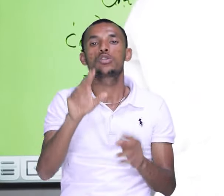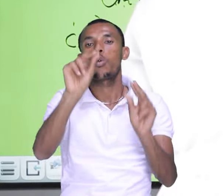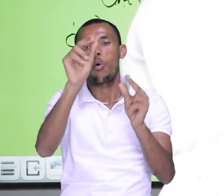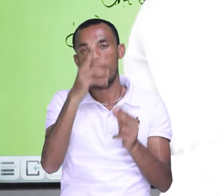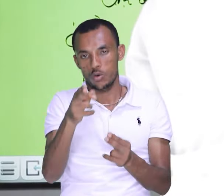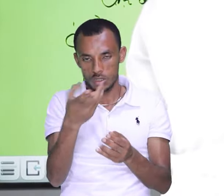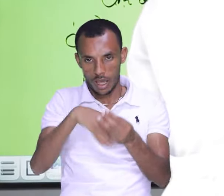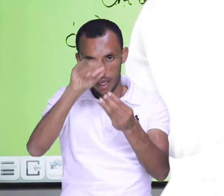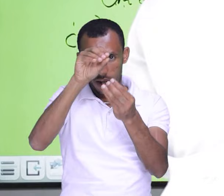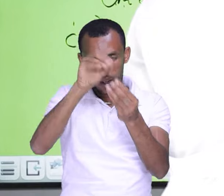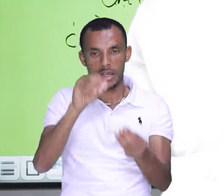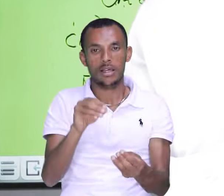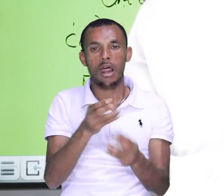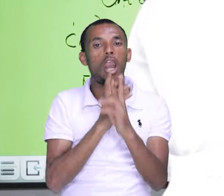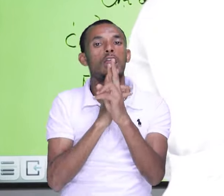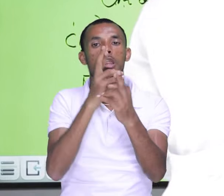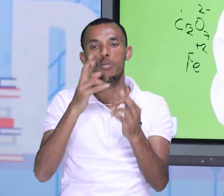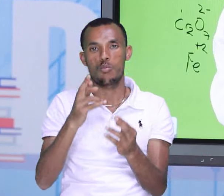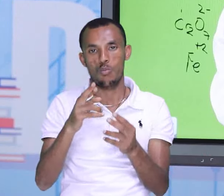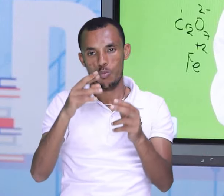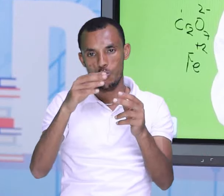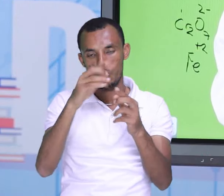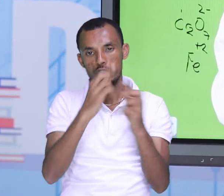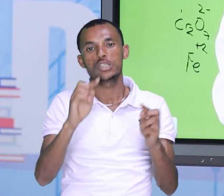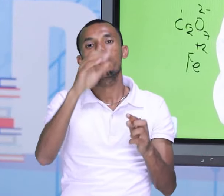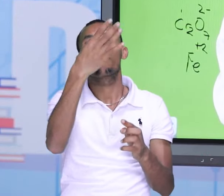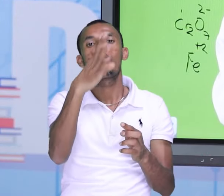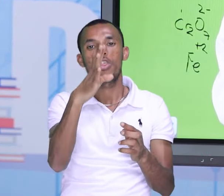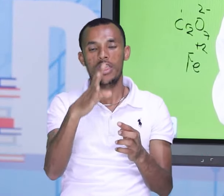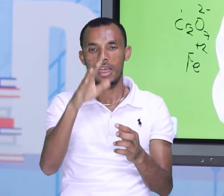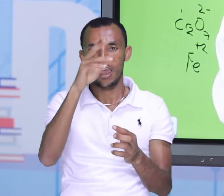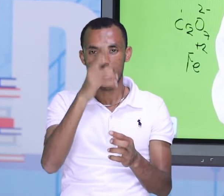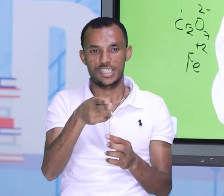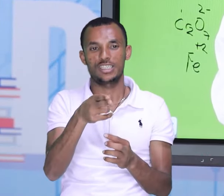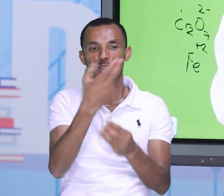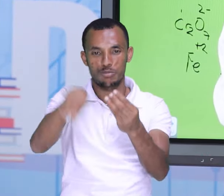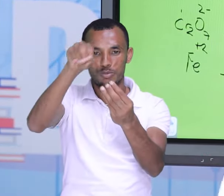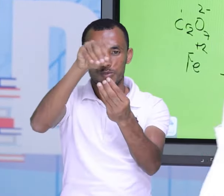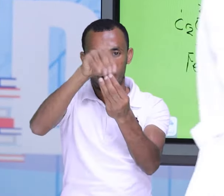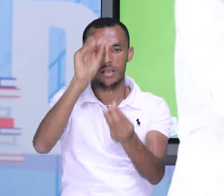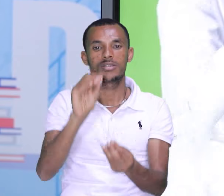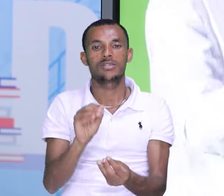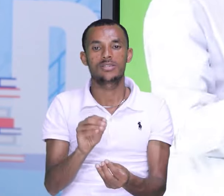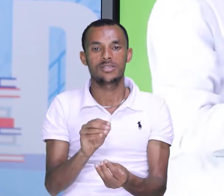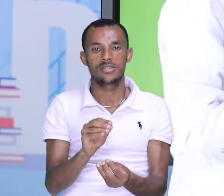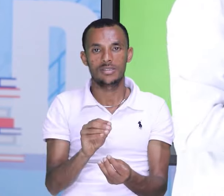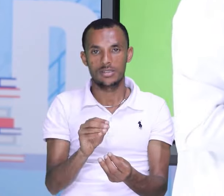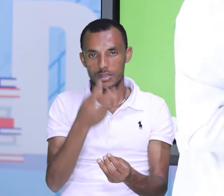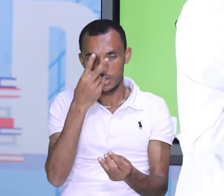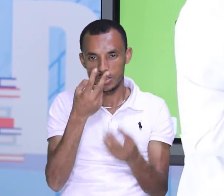Therefore, adding of in reactant position 14 H plus.